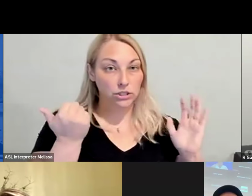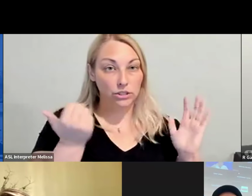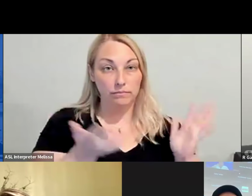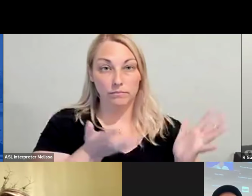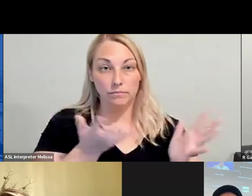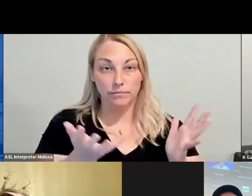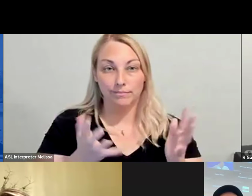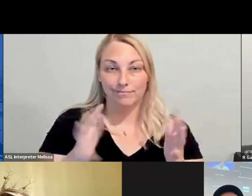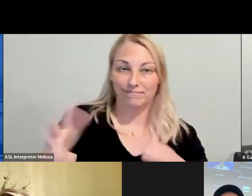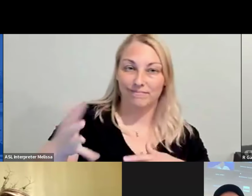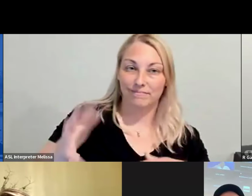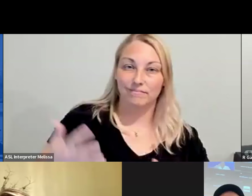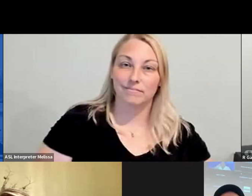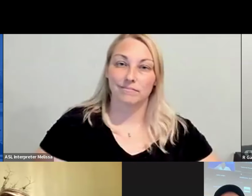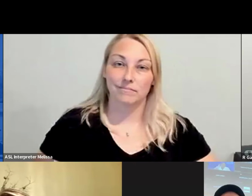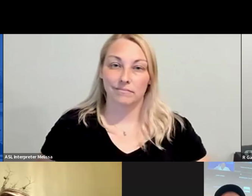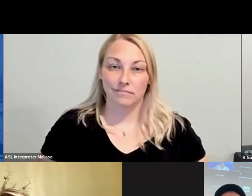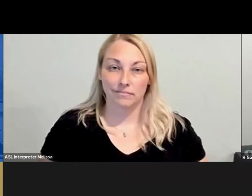kinda.